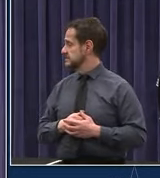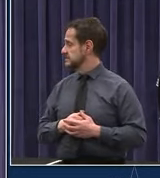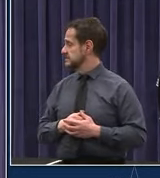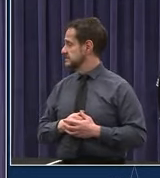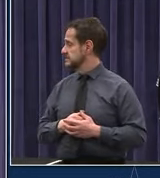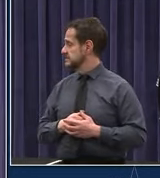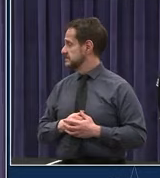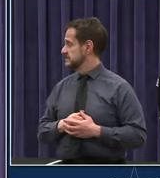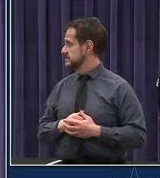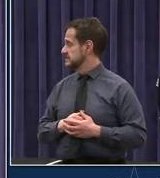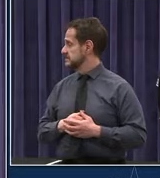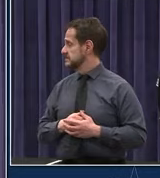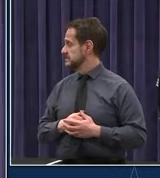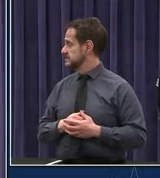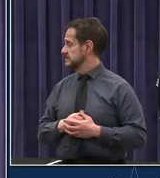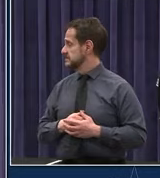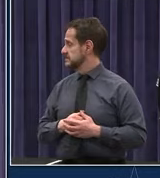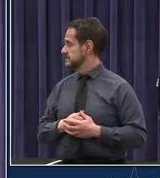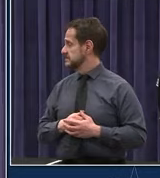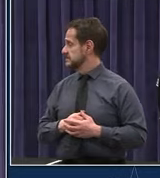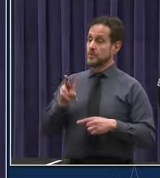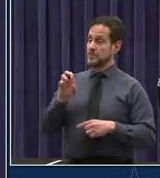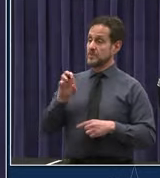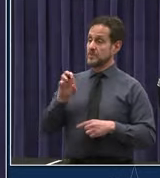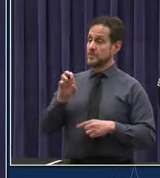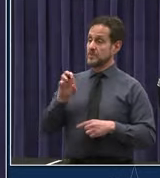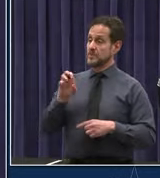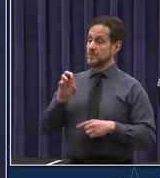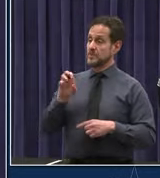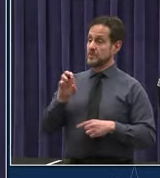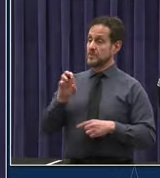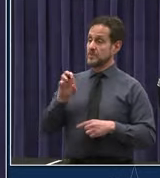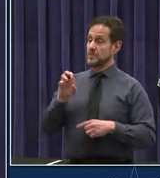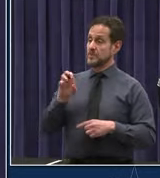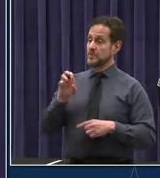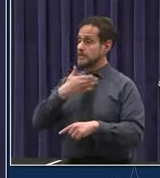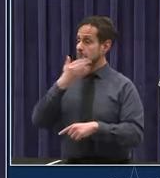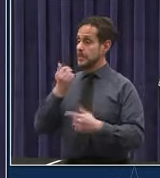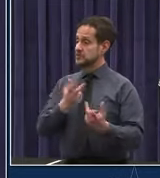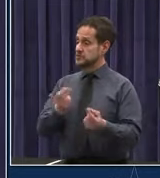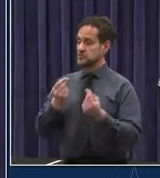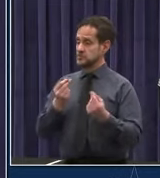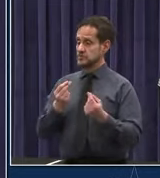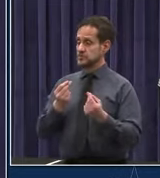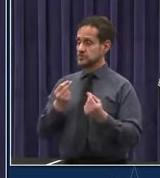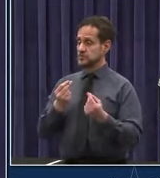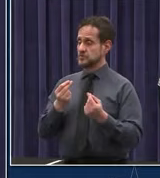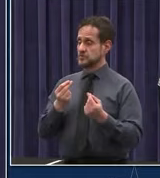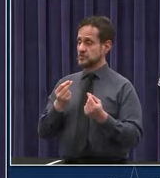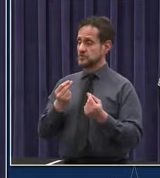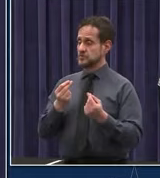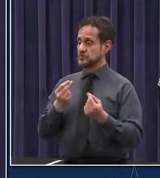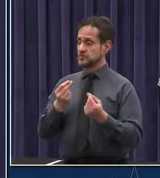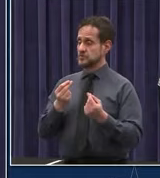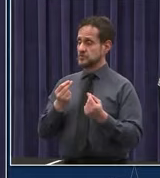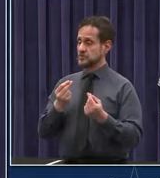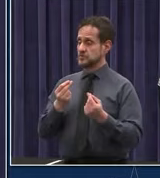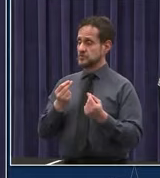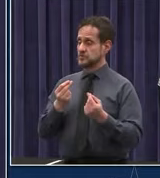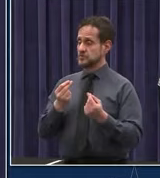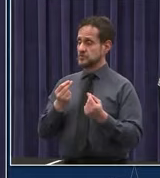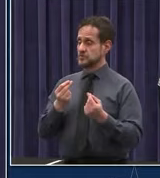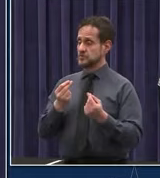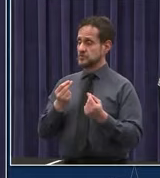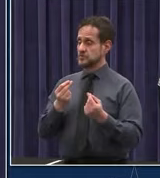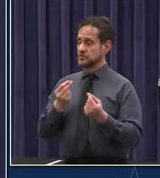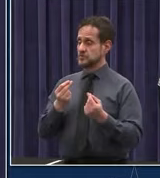Do you think criticism of the police department is fair? I'm sorry? Do you think his criticism of the police department is fair or not? Well, first fair of all, at all, I was a city council. I don't know all of